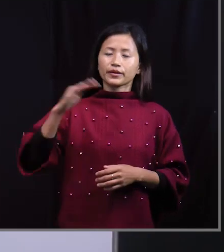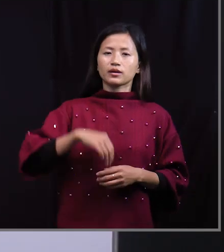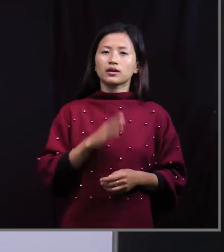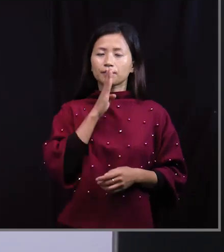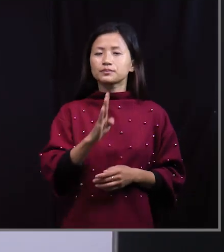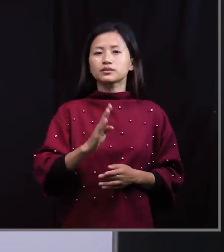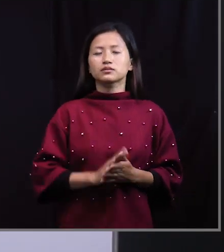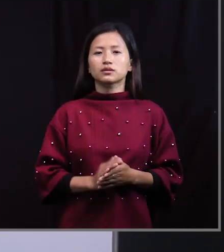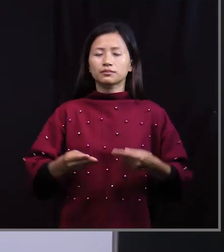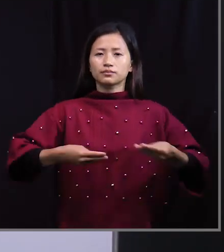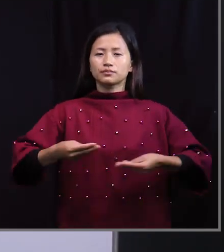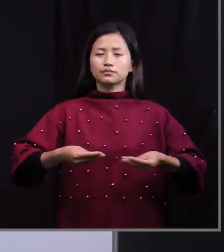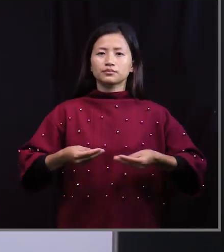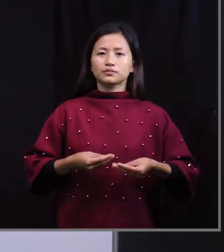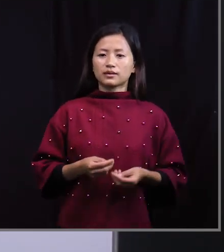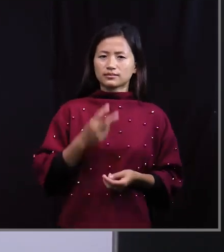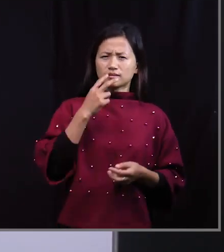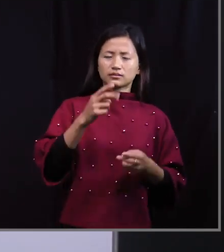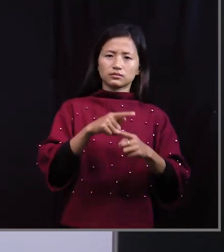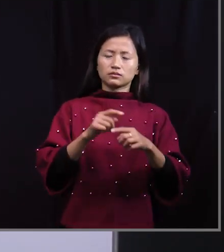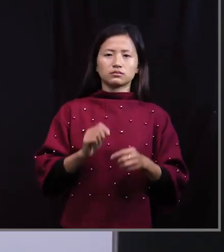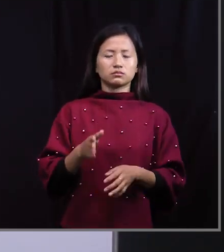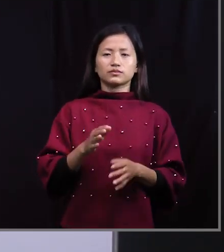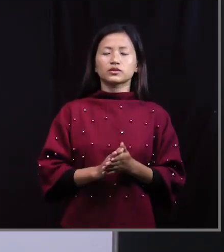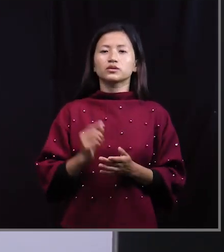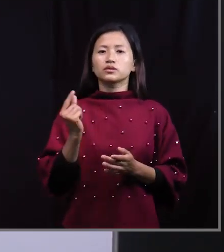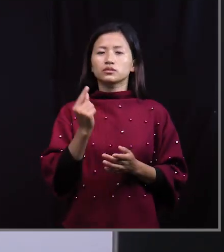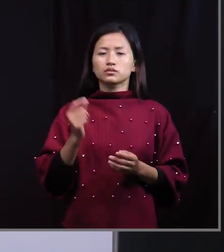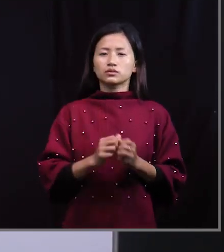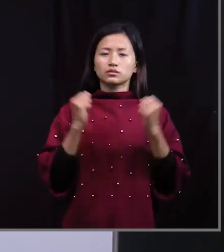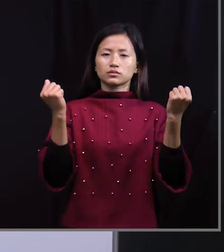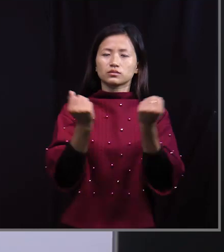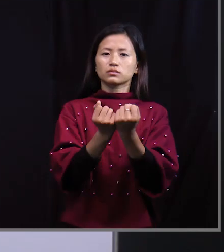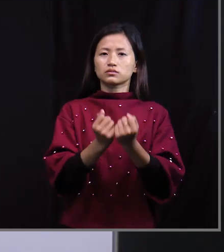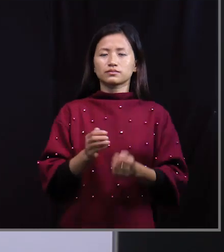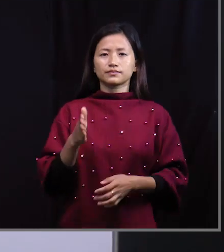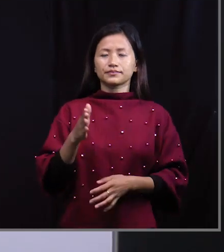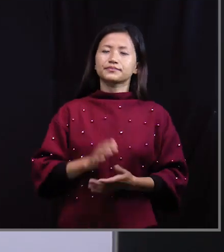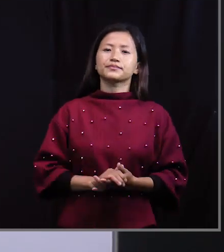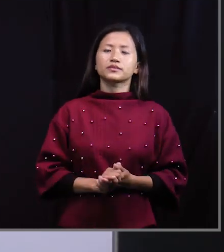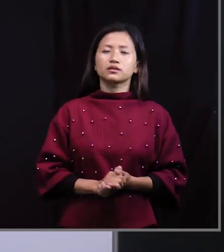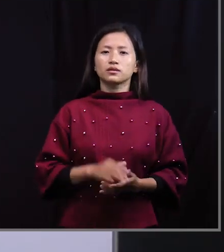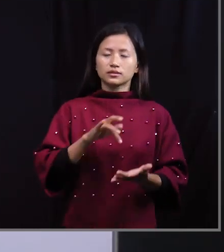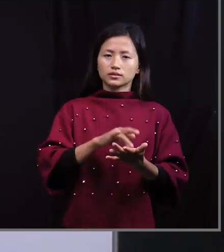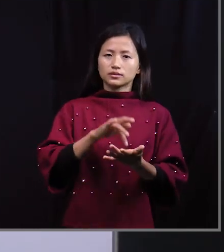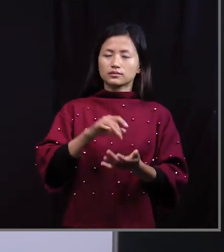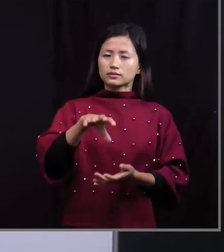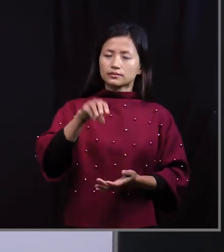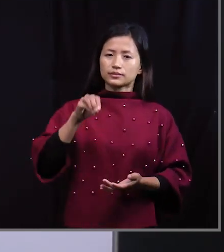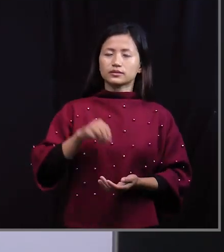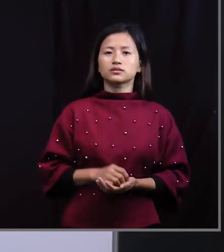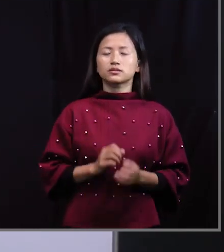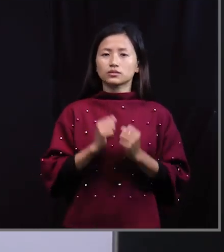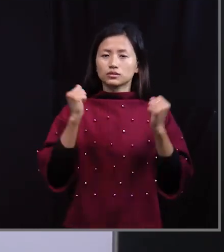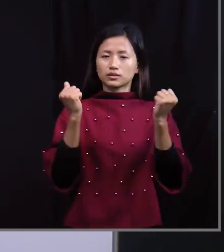because a business cannot exist without a society, and it takes place in the society. The growth